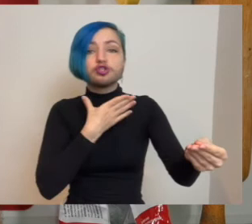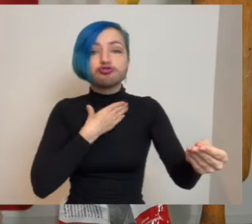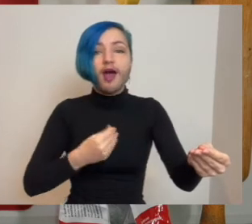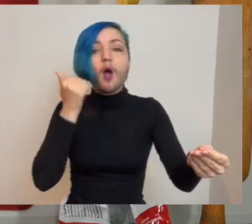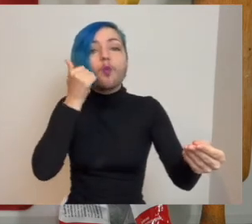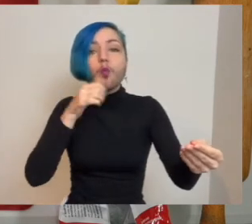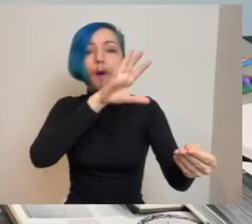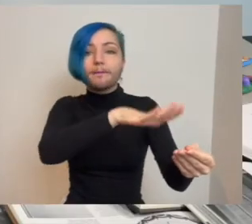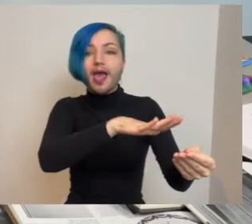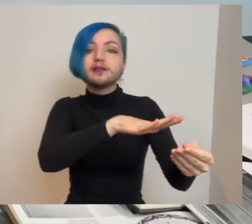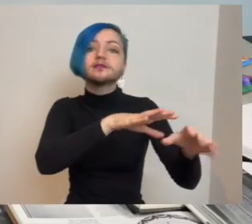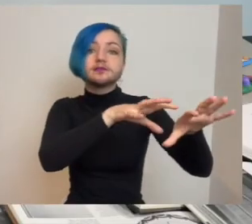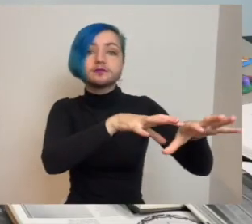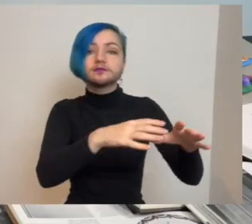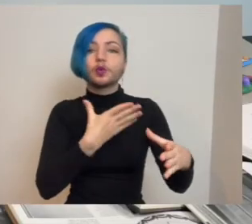to completely dry out.